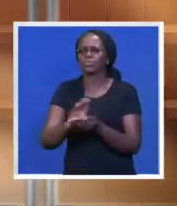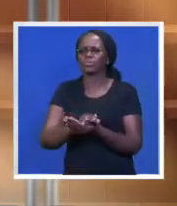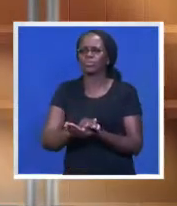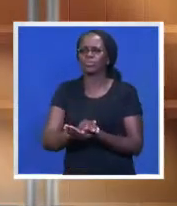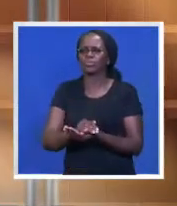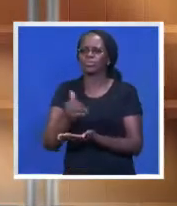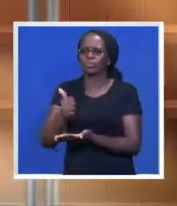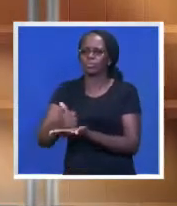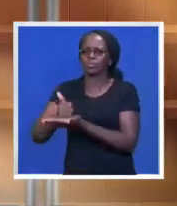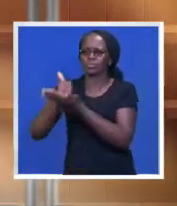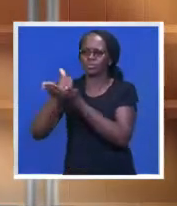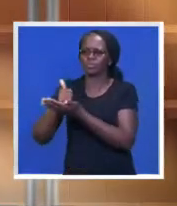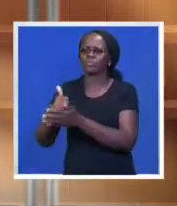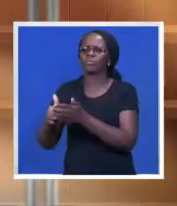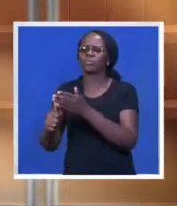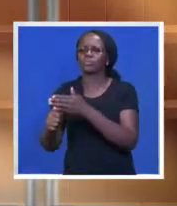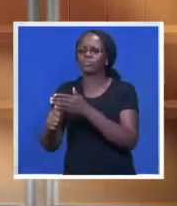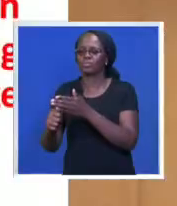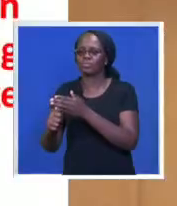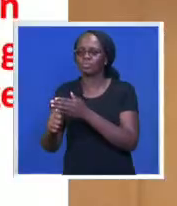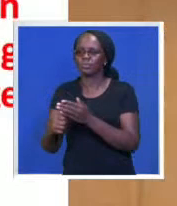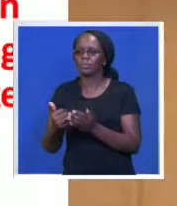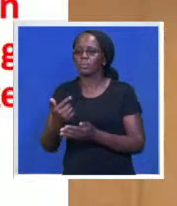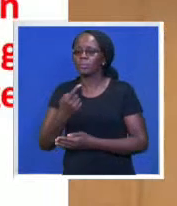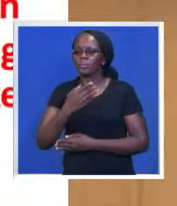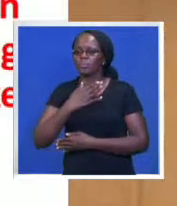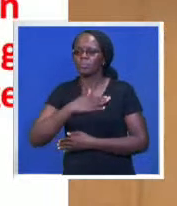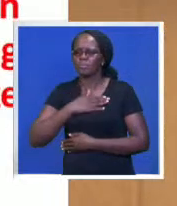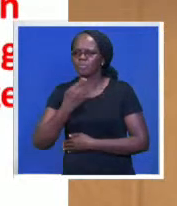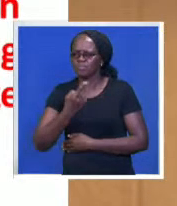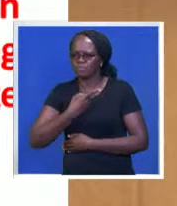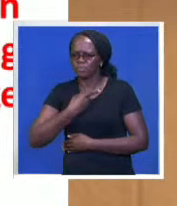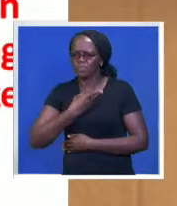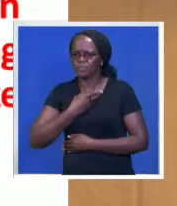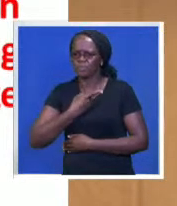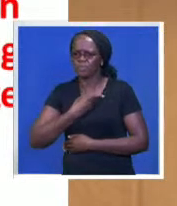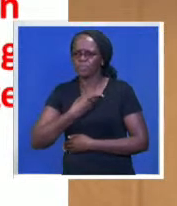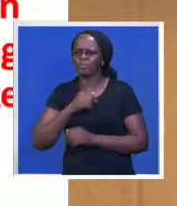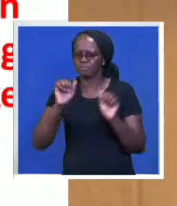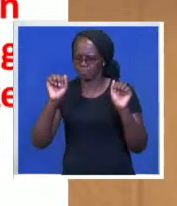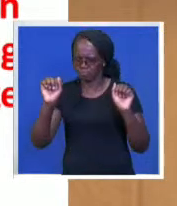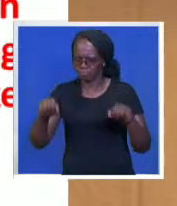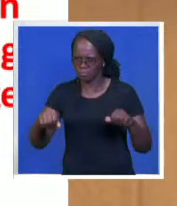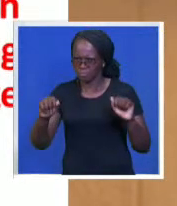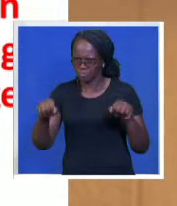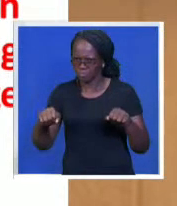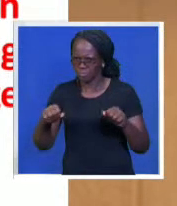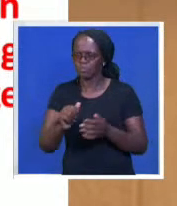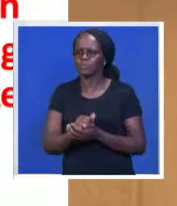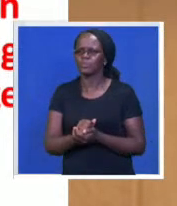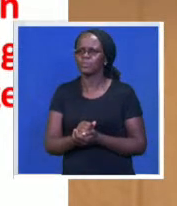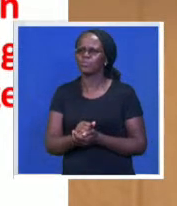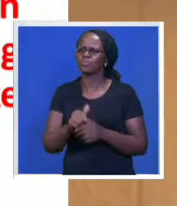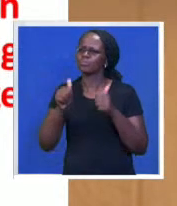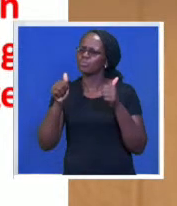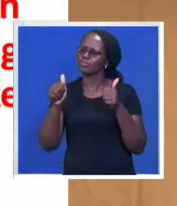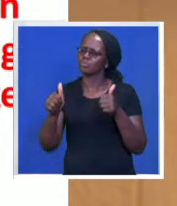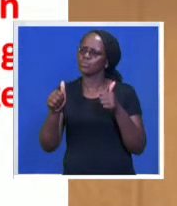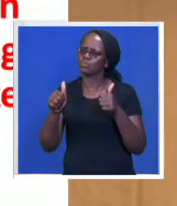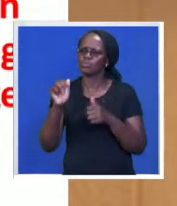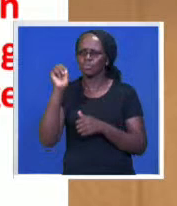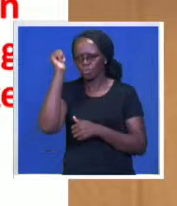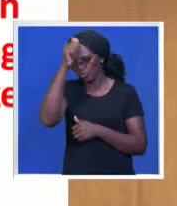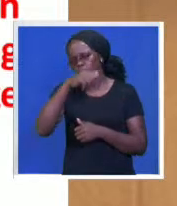Now, I, myself, Leonard Tom, I might say, yes, it was necessary for God to